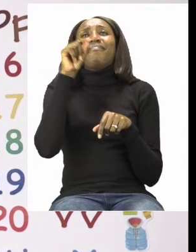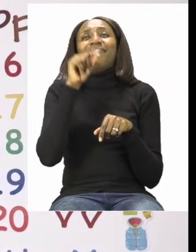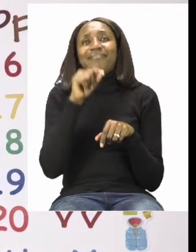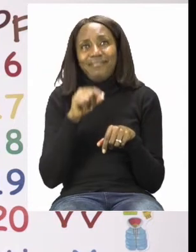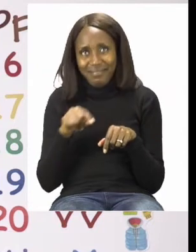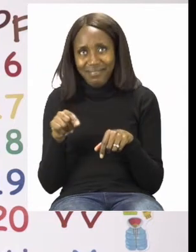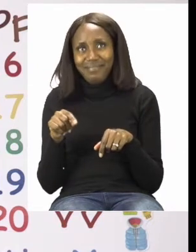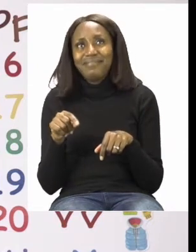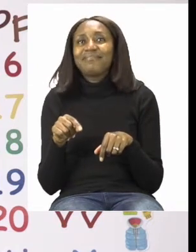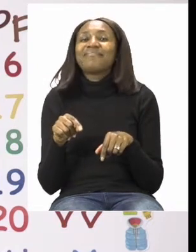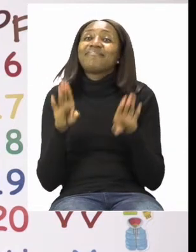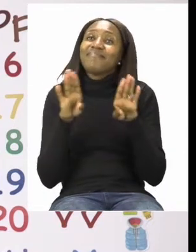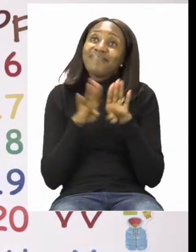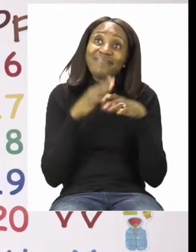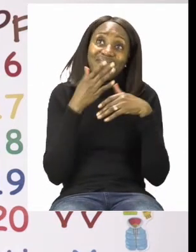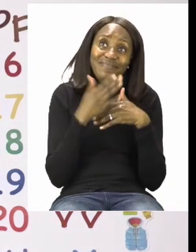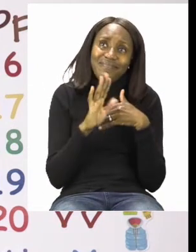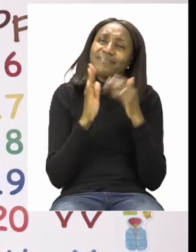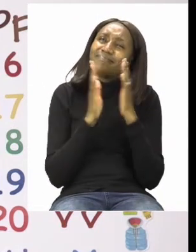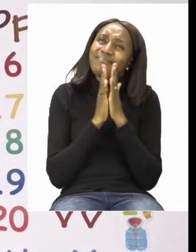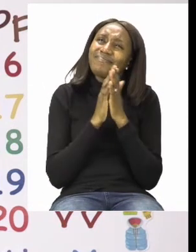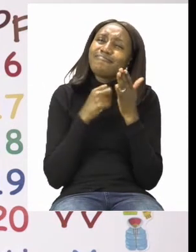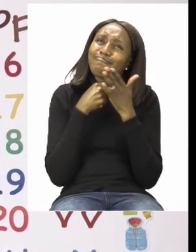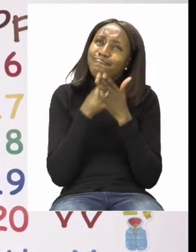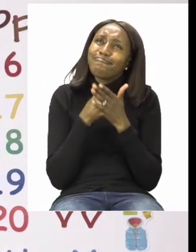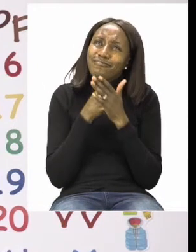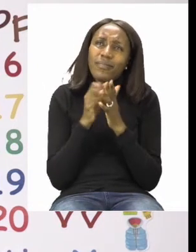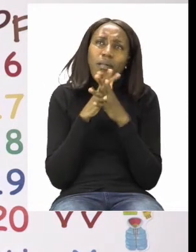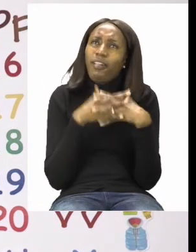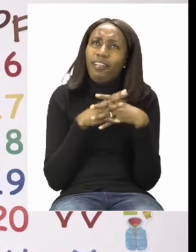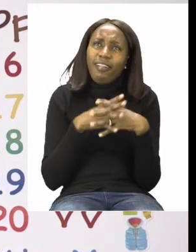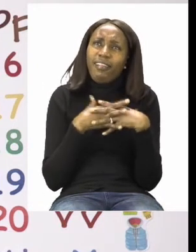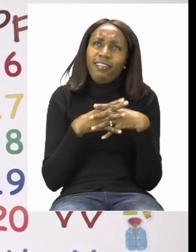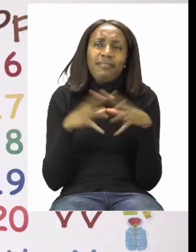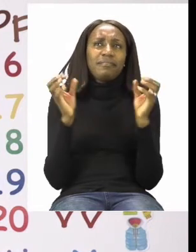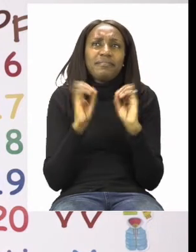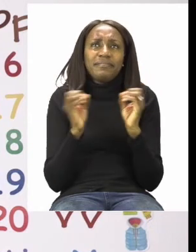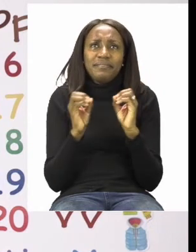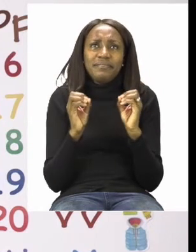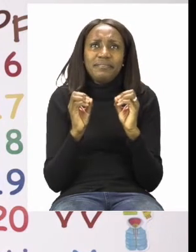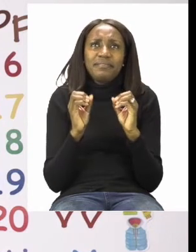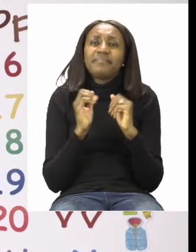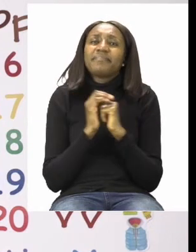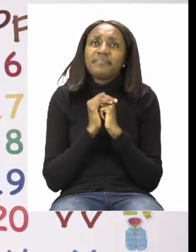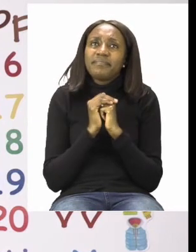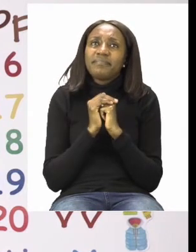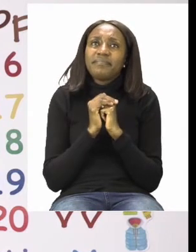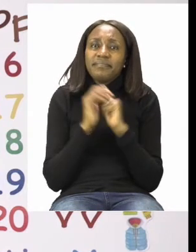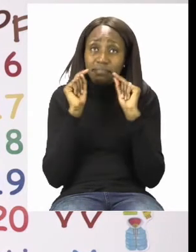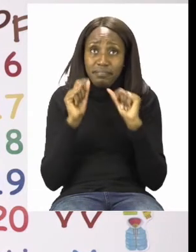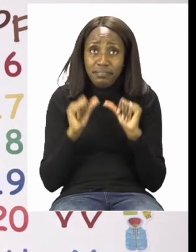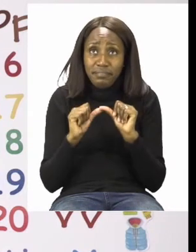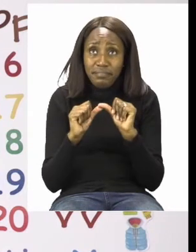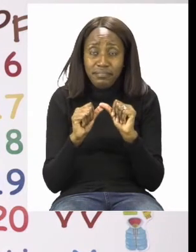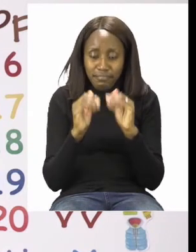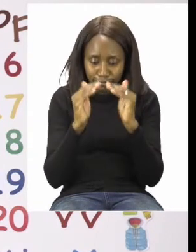pattern together and try very hard not to lift up your pencil. Now this one had round edges, but the